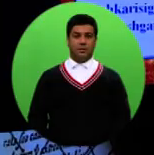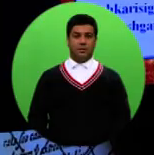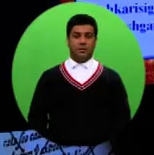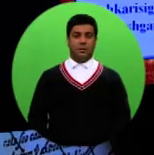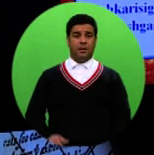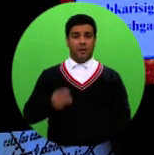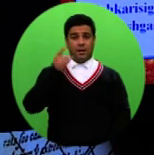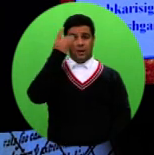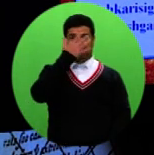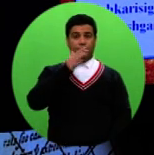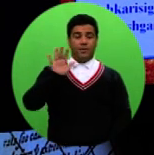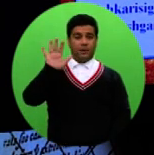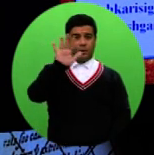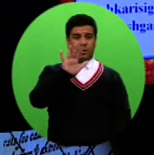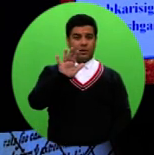Afrikada